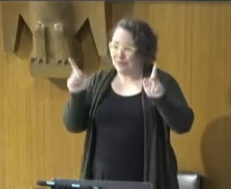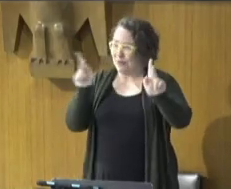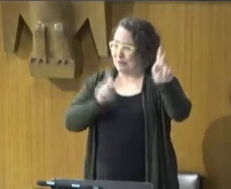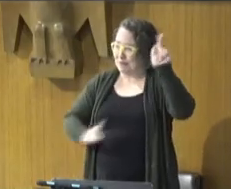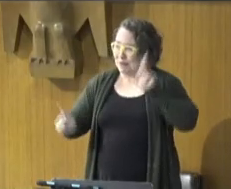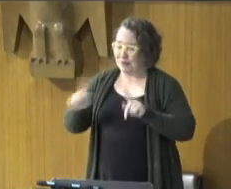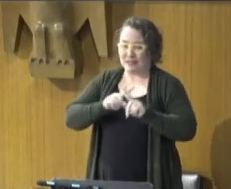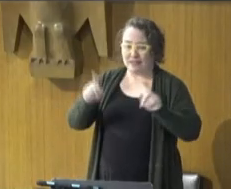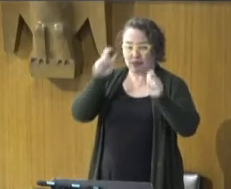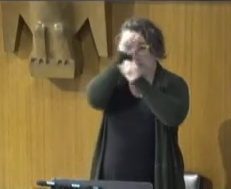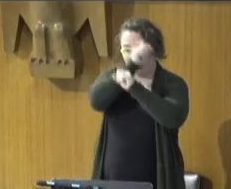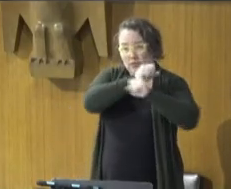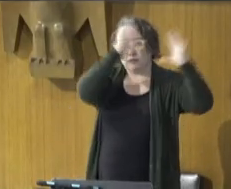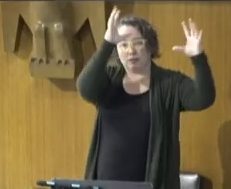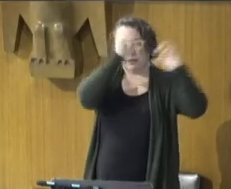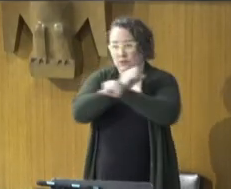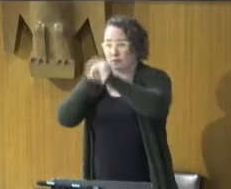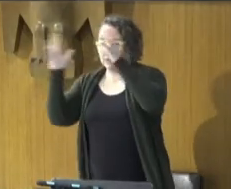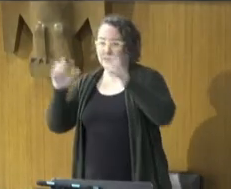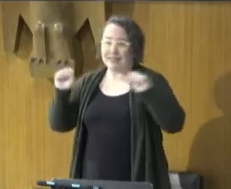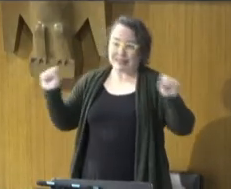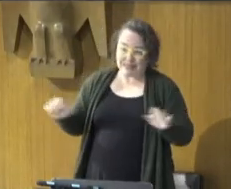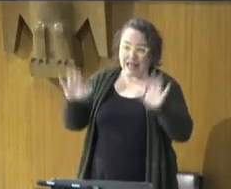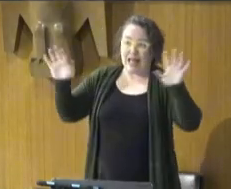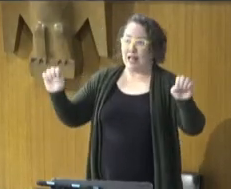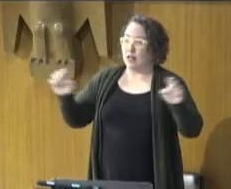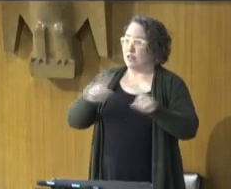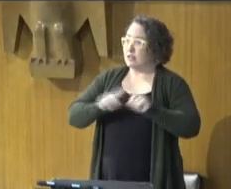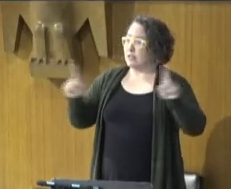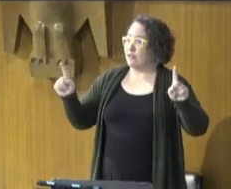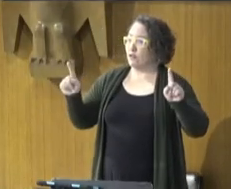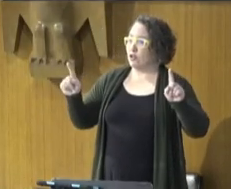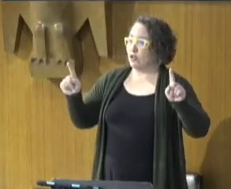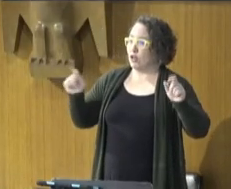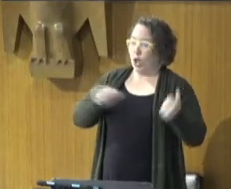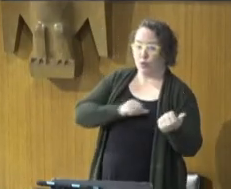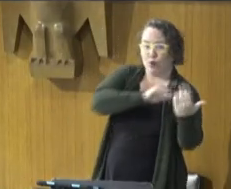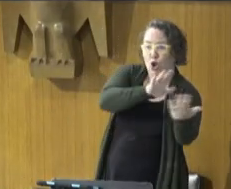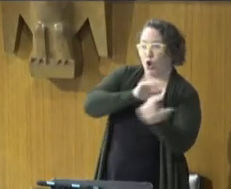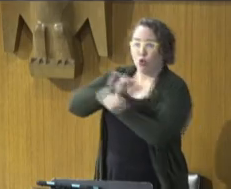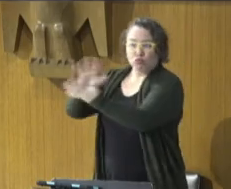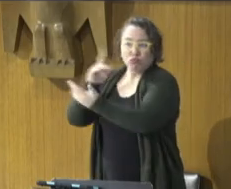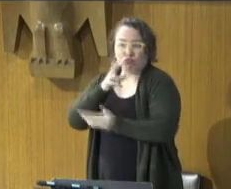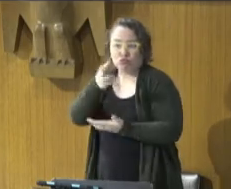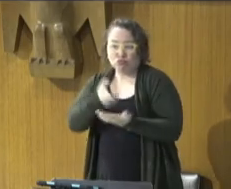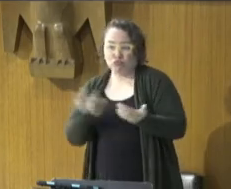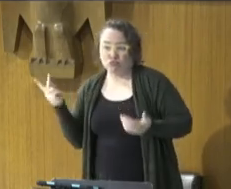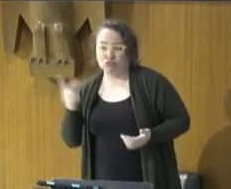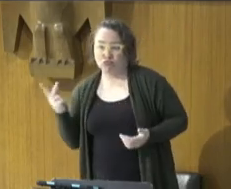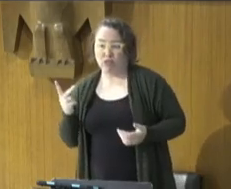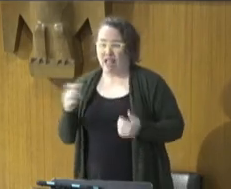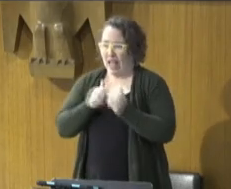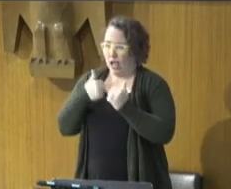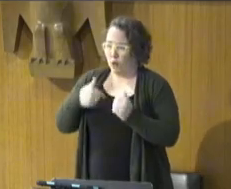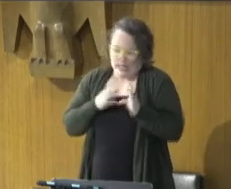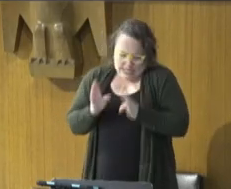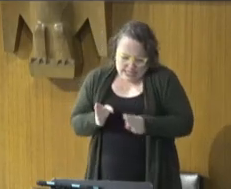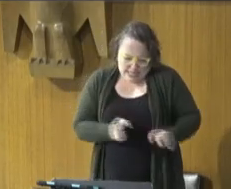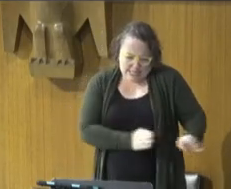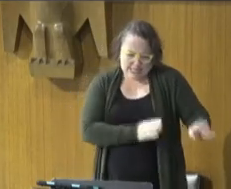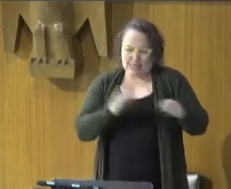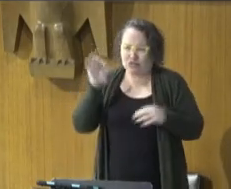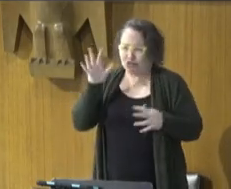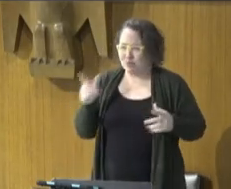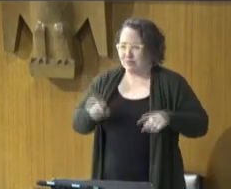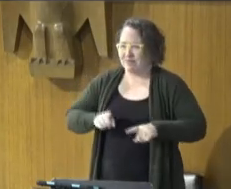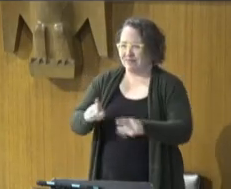with two different preaching styles and two different ways that we prepare our sermons during the week. As many